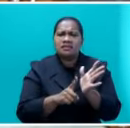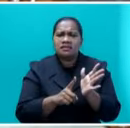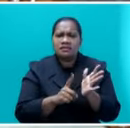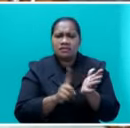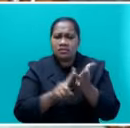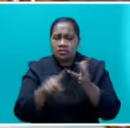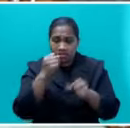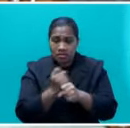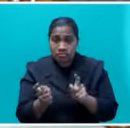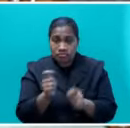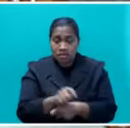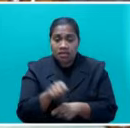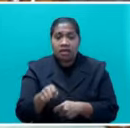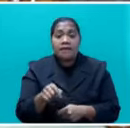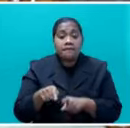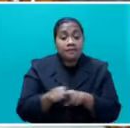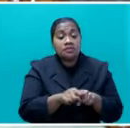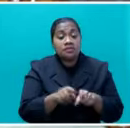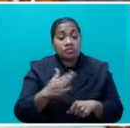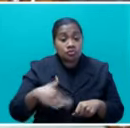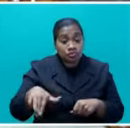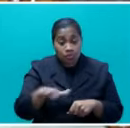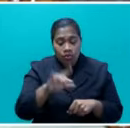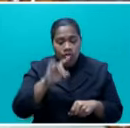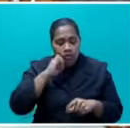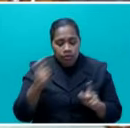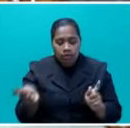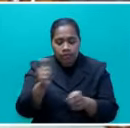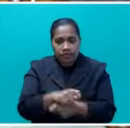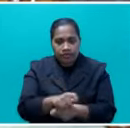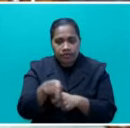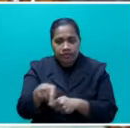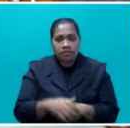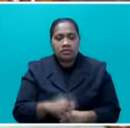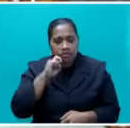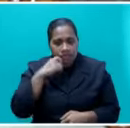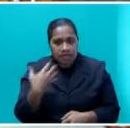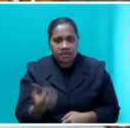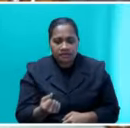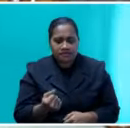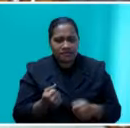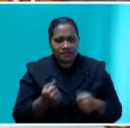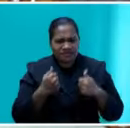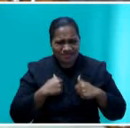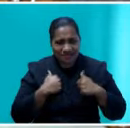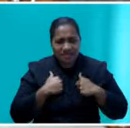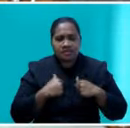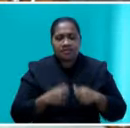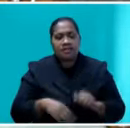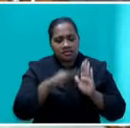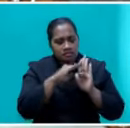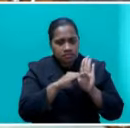to transmit on the analog platform. It will regularize current practice and mandate that all television